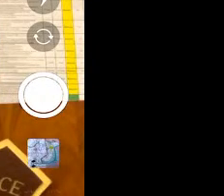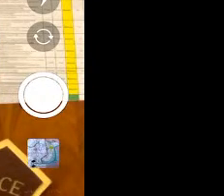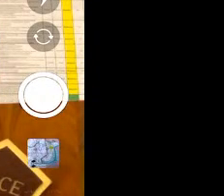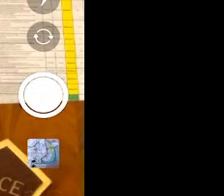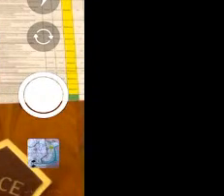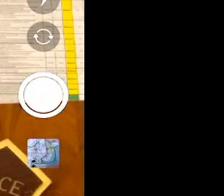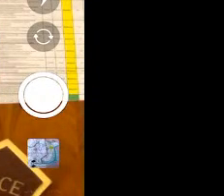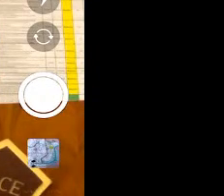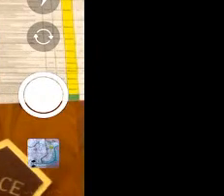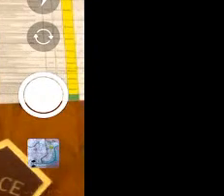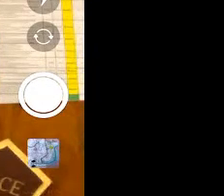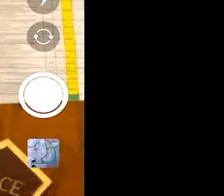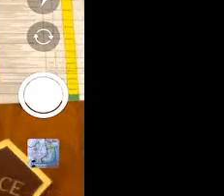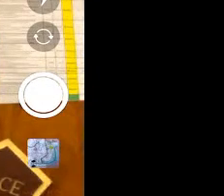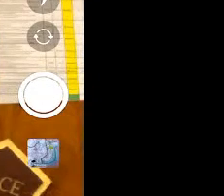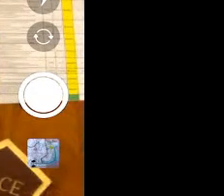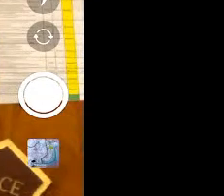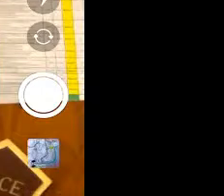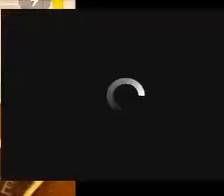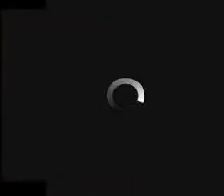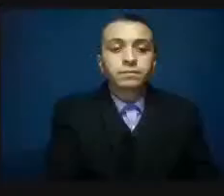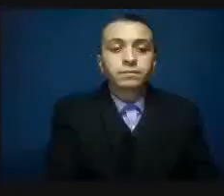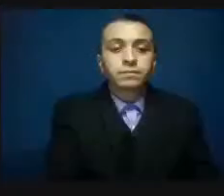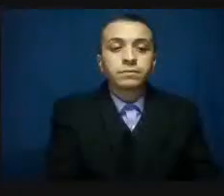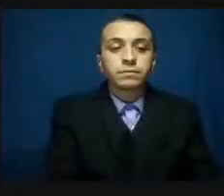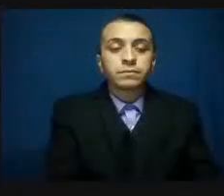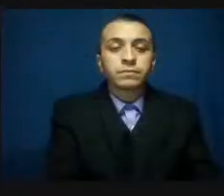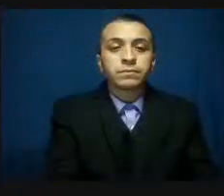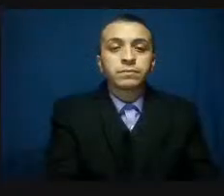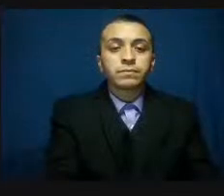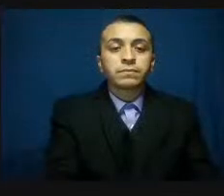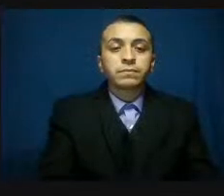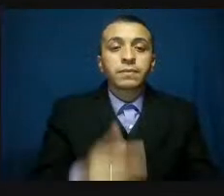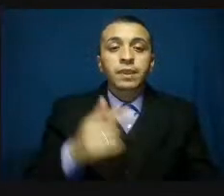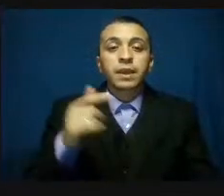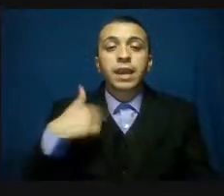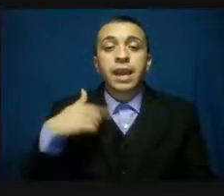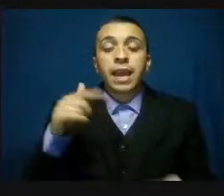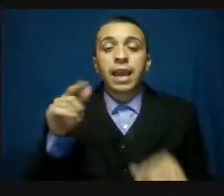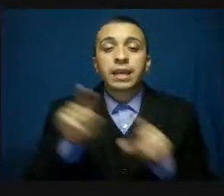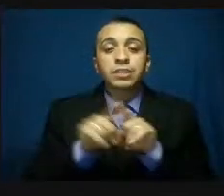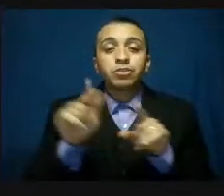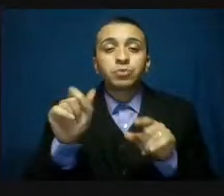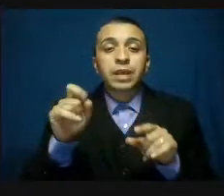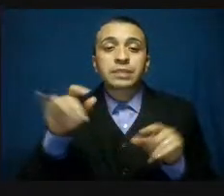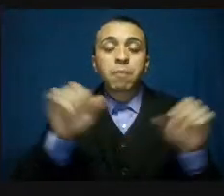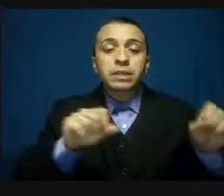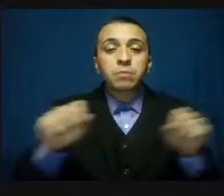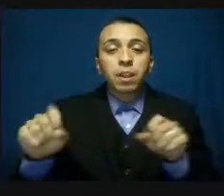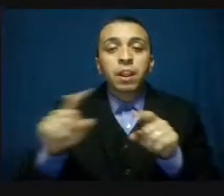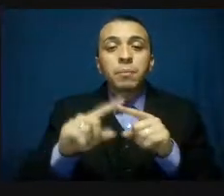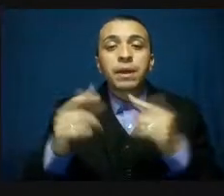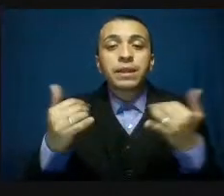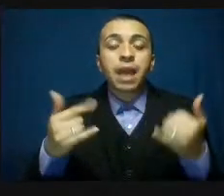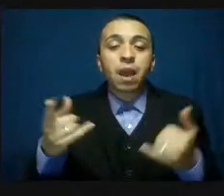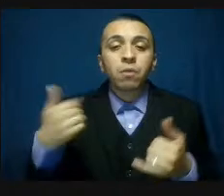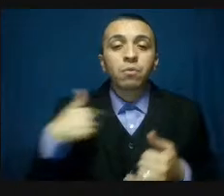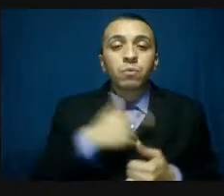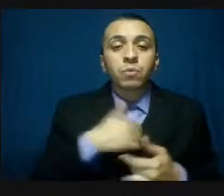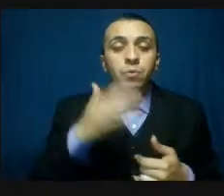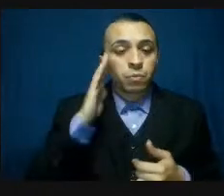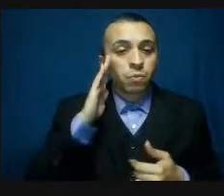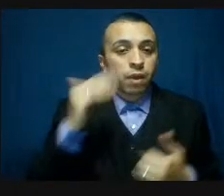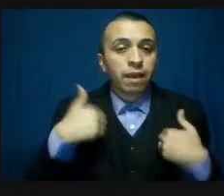smoke outside, you're gonna try to keep your indoors as clean as possible. We already had a question on the Facebook chat about Huntington